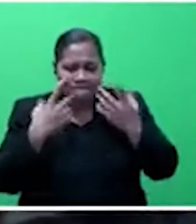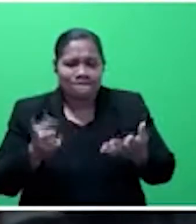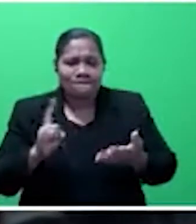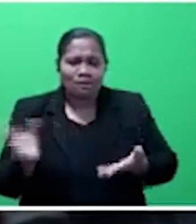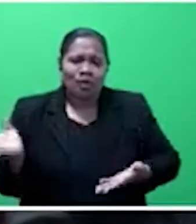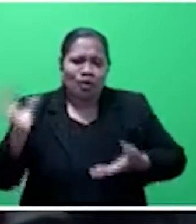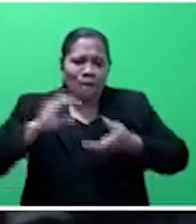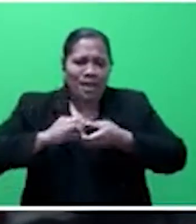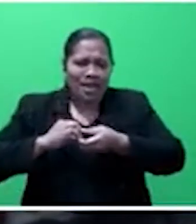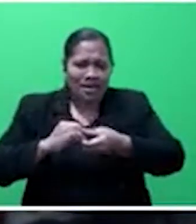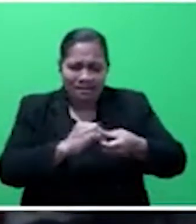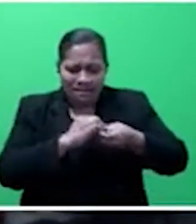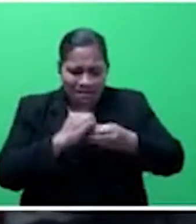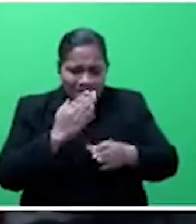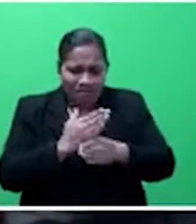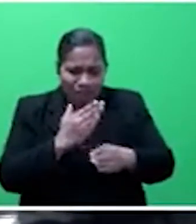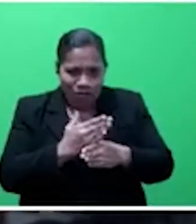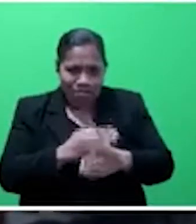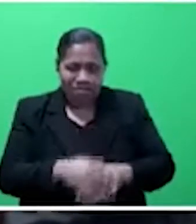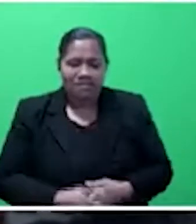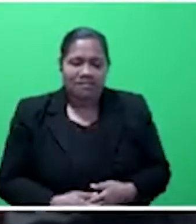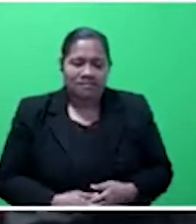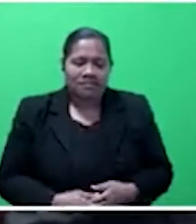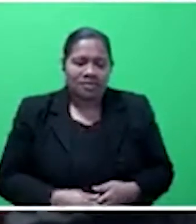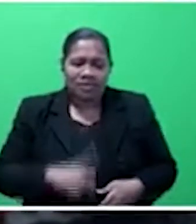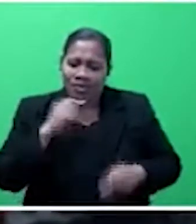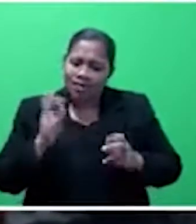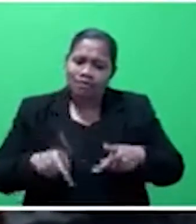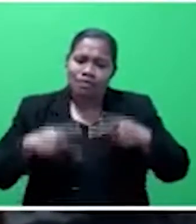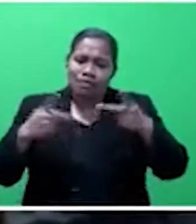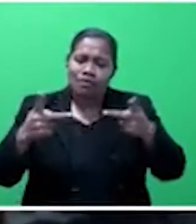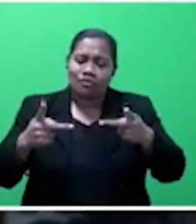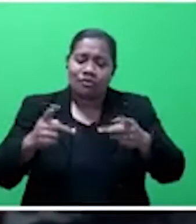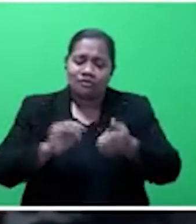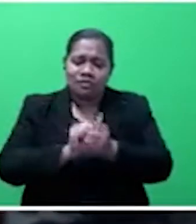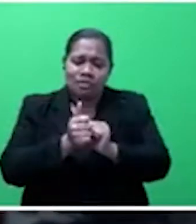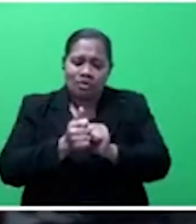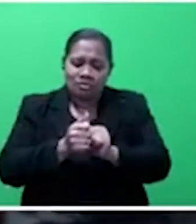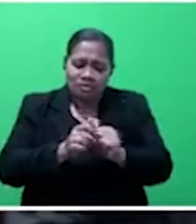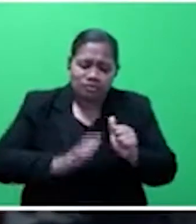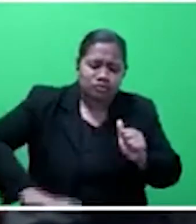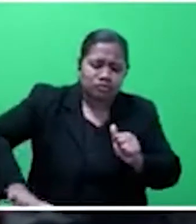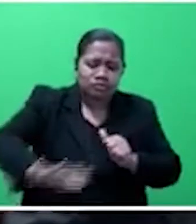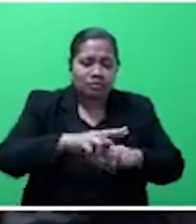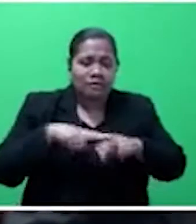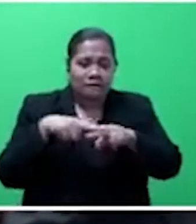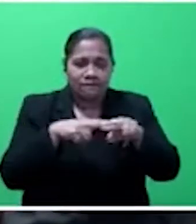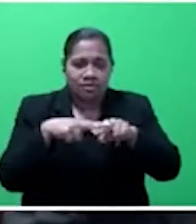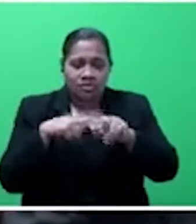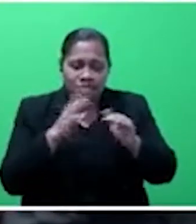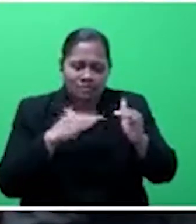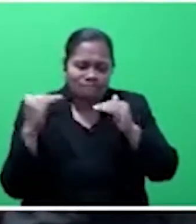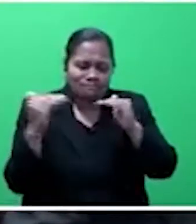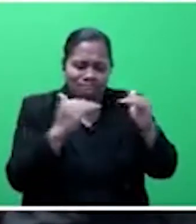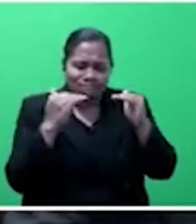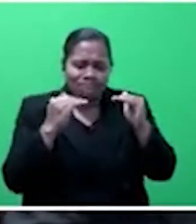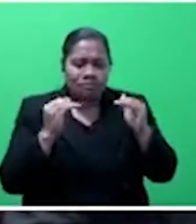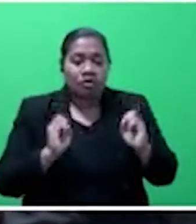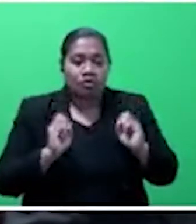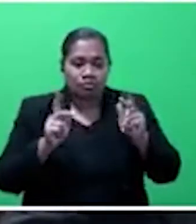Sporting Association for promotion of sports across Fiji with equal opportunities and access for all Fijians, Mr. Speaker